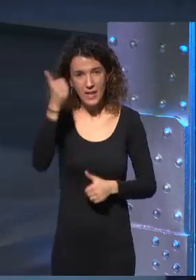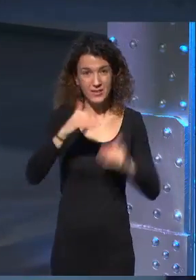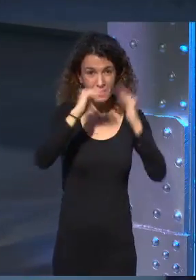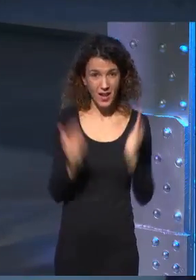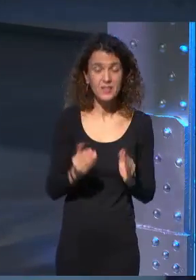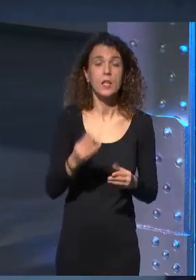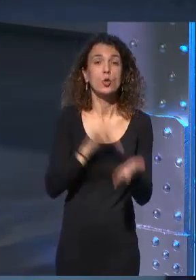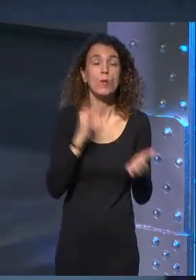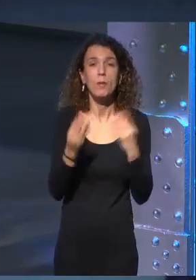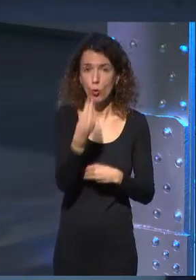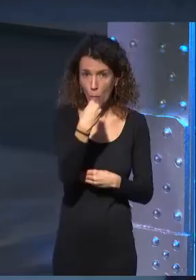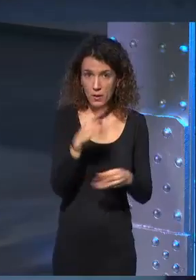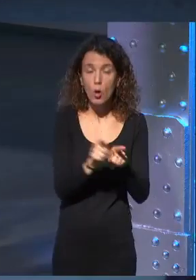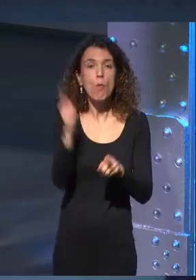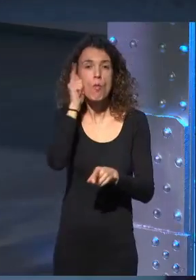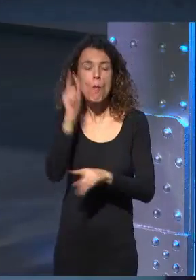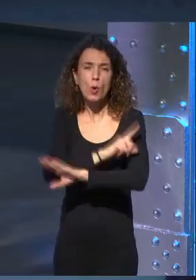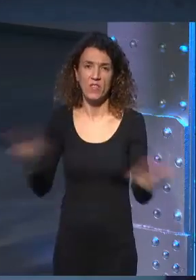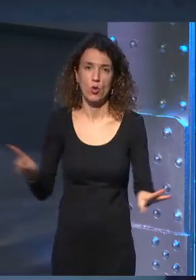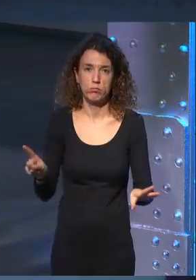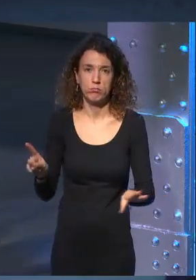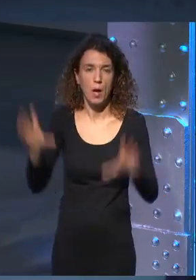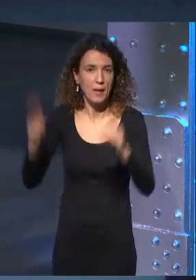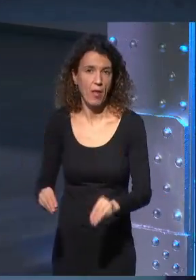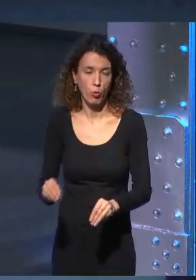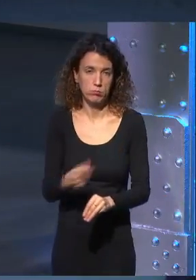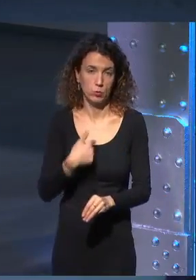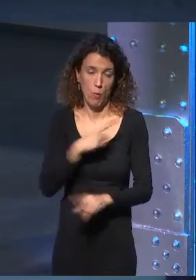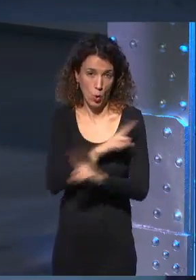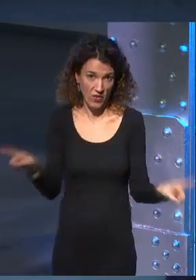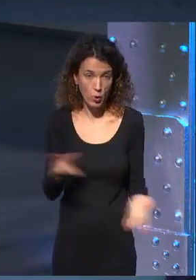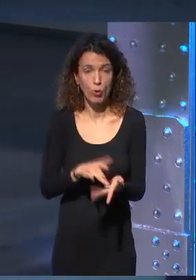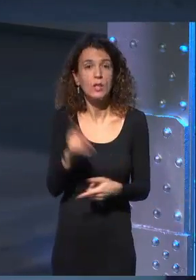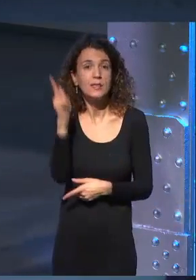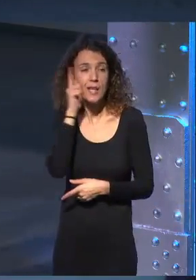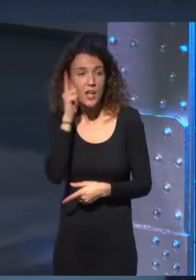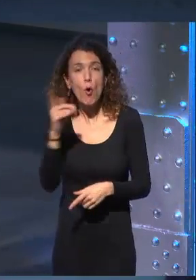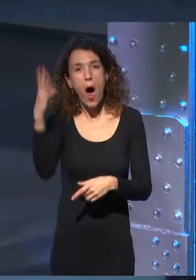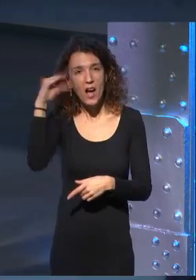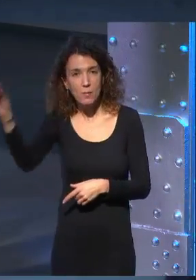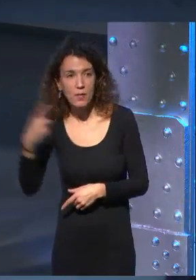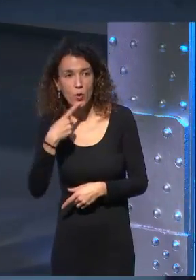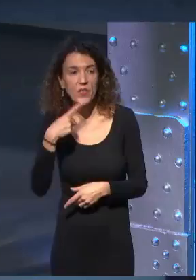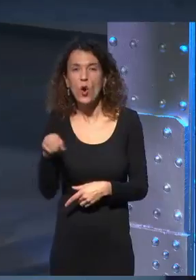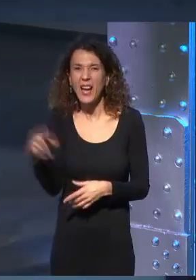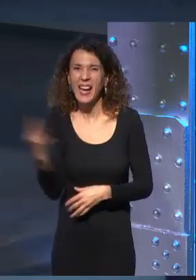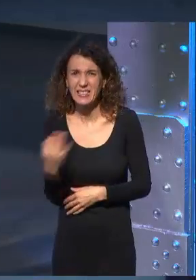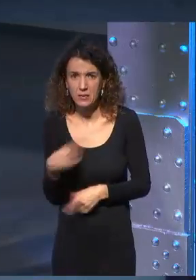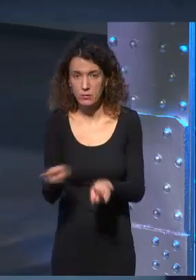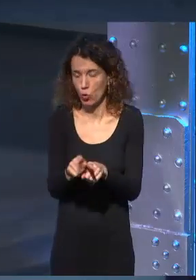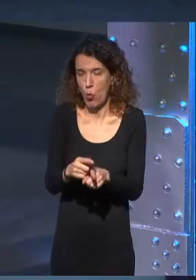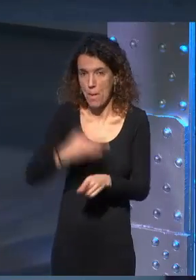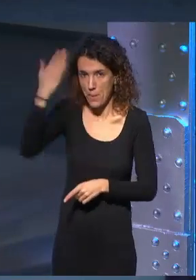put any rules of use every day. For example, when we're having lunch, the cell phone is